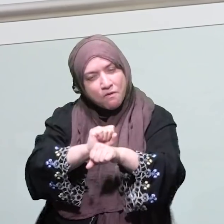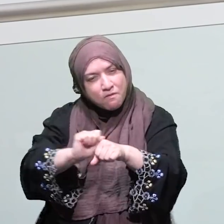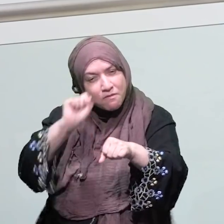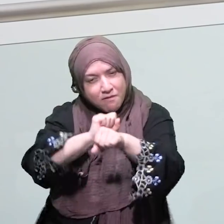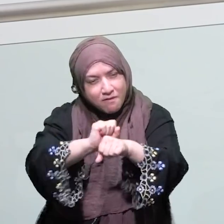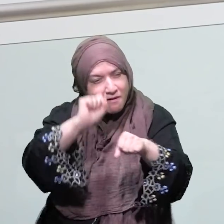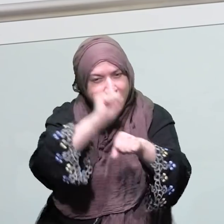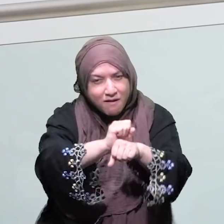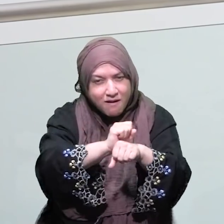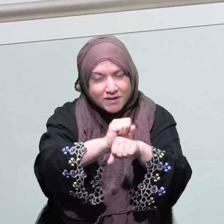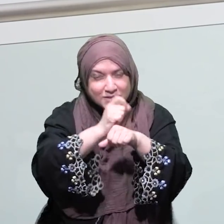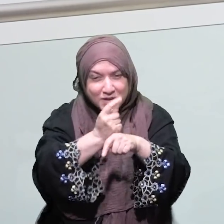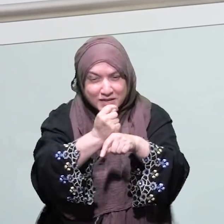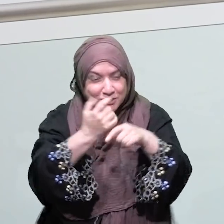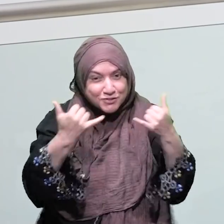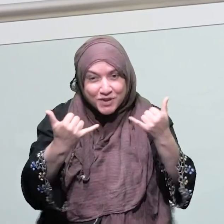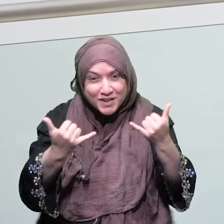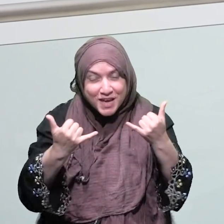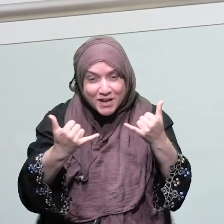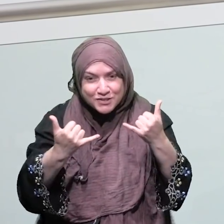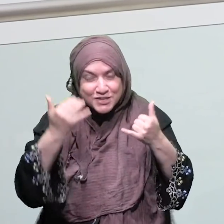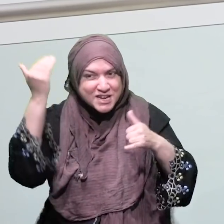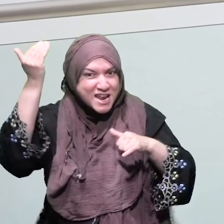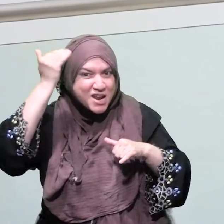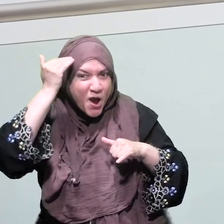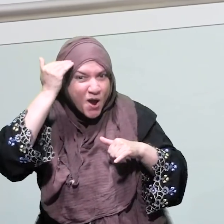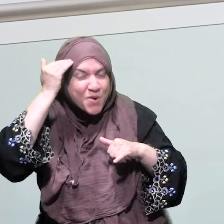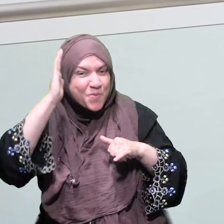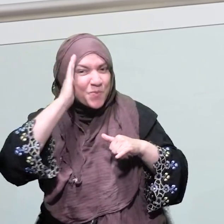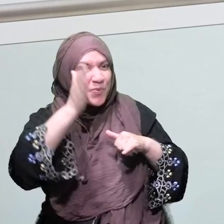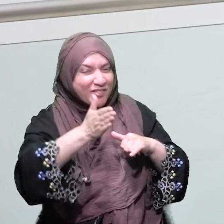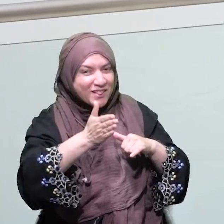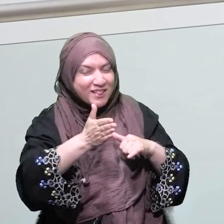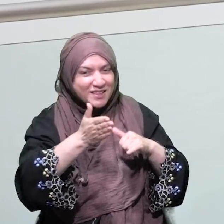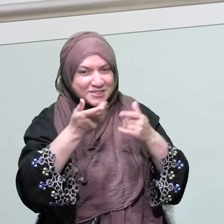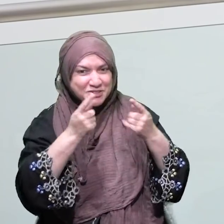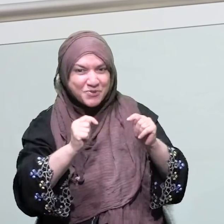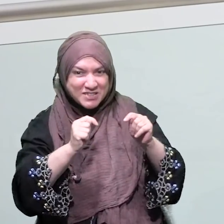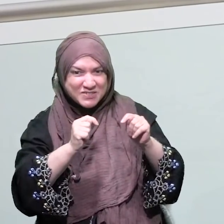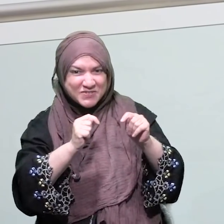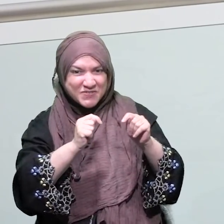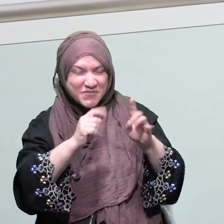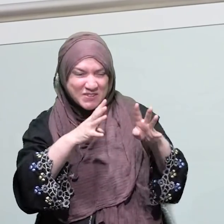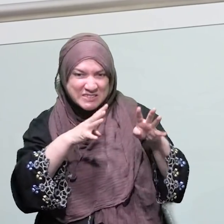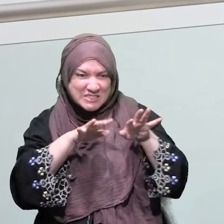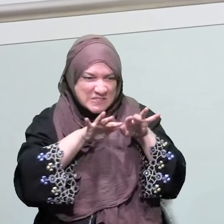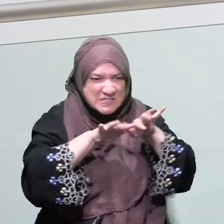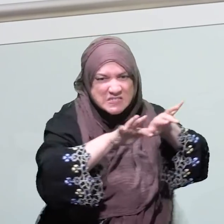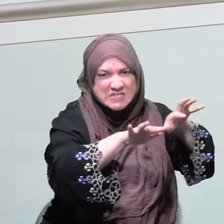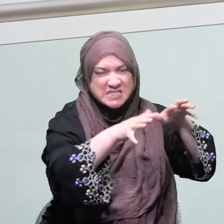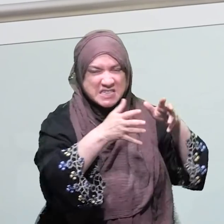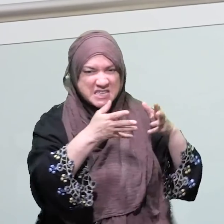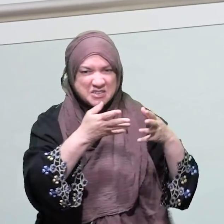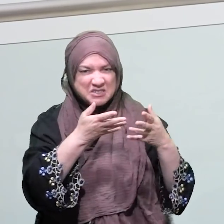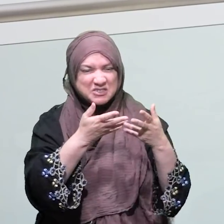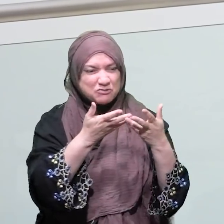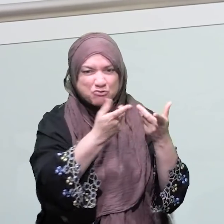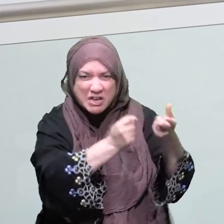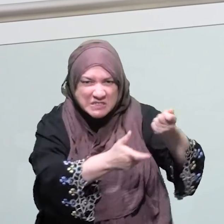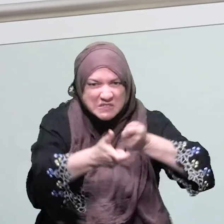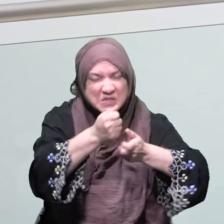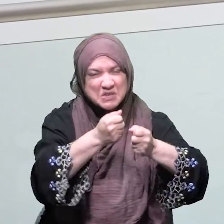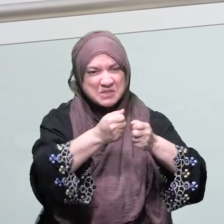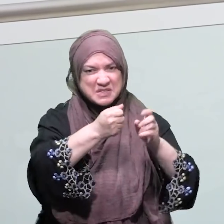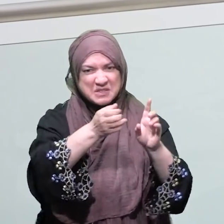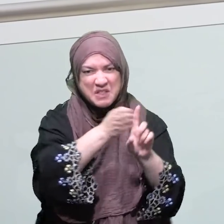person cannot meaningfully connect to Allah in a way that when you come out, you will not have the same impact. So the shayateen